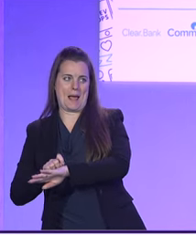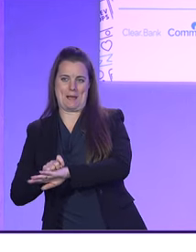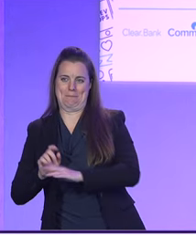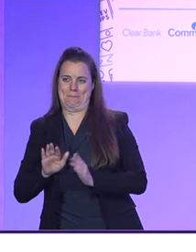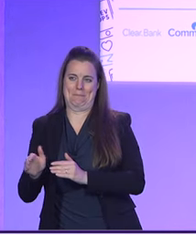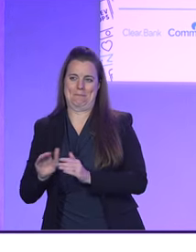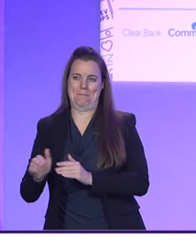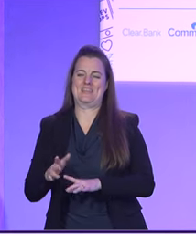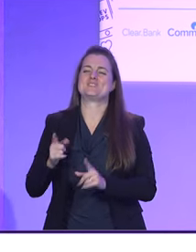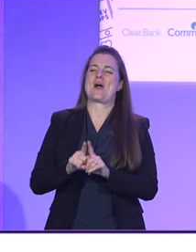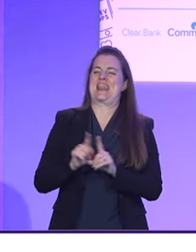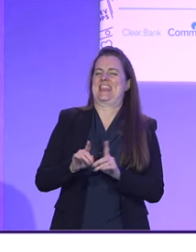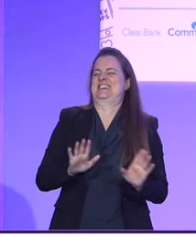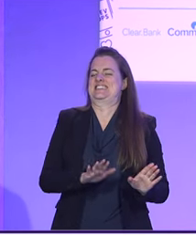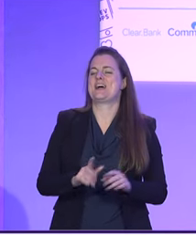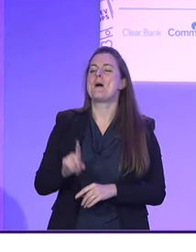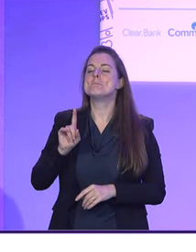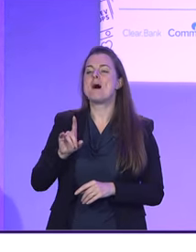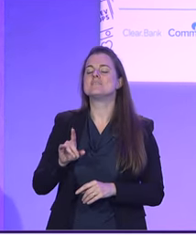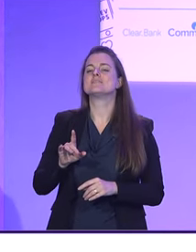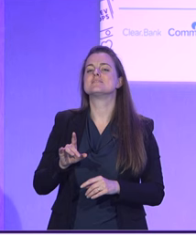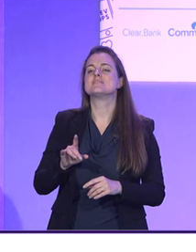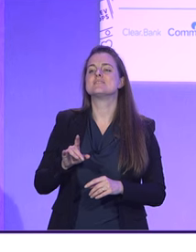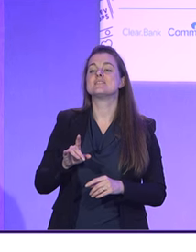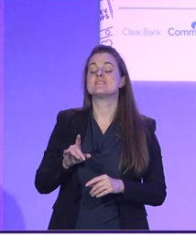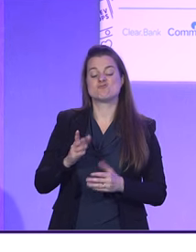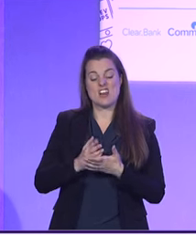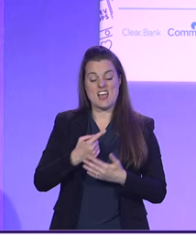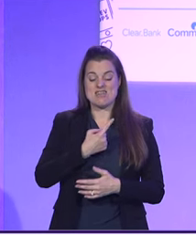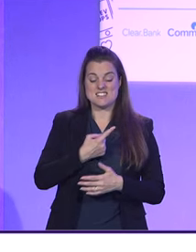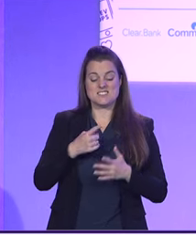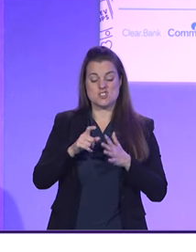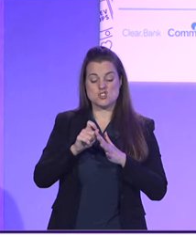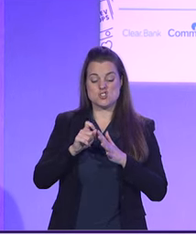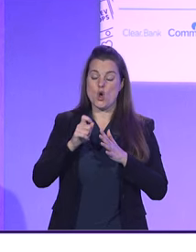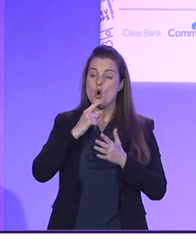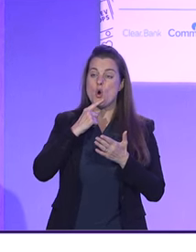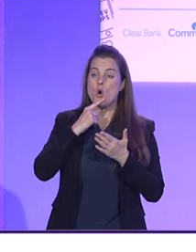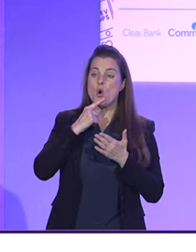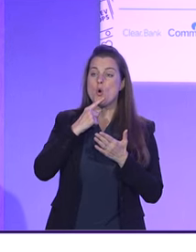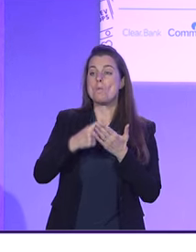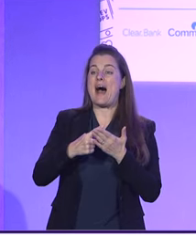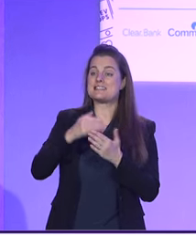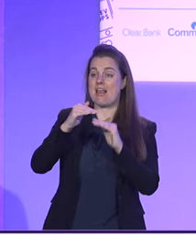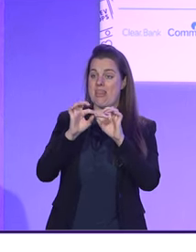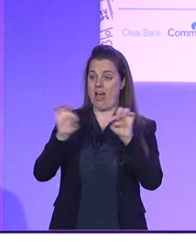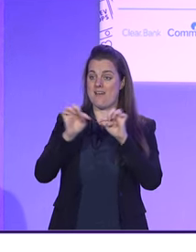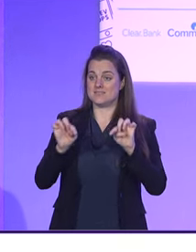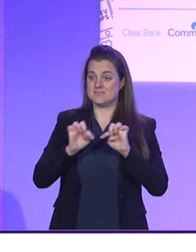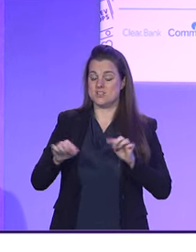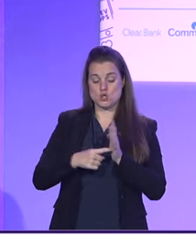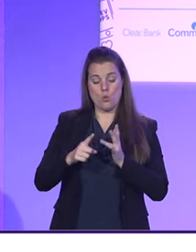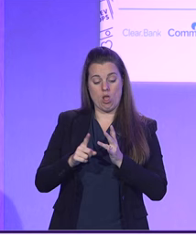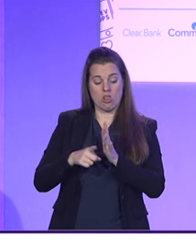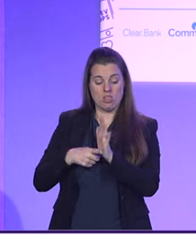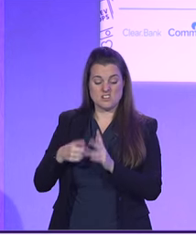And so this is, by and large, a command line tool that you take all the data and it spits out an SQLite database that